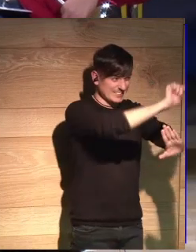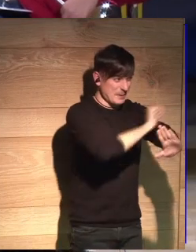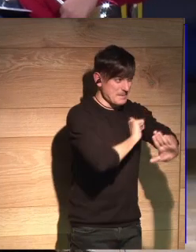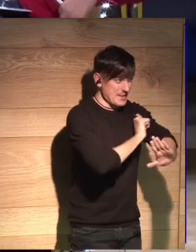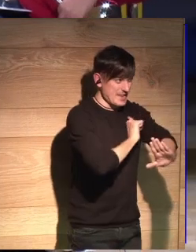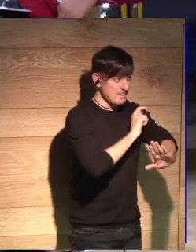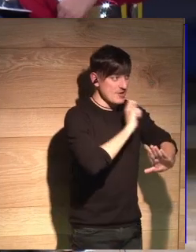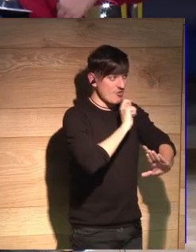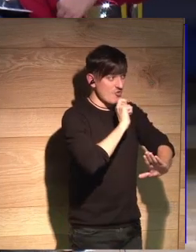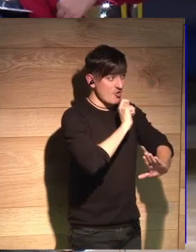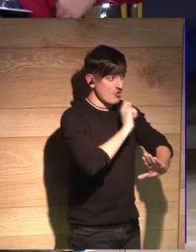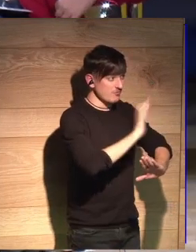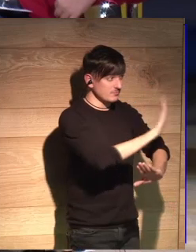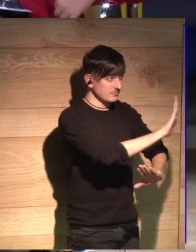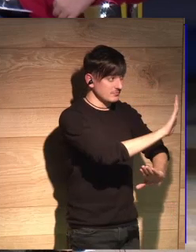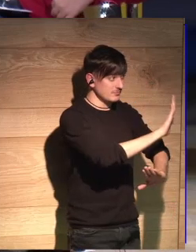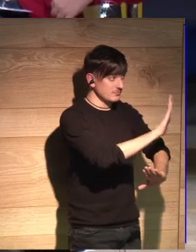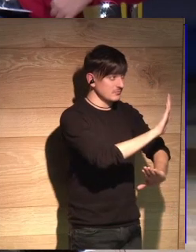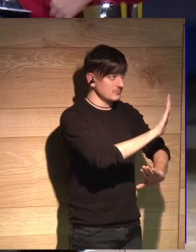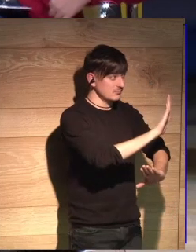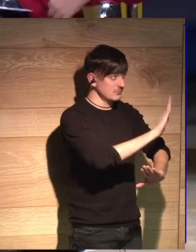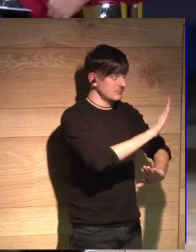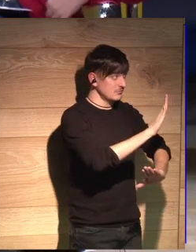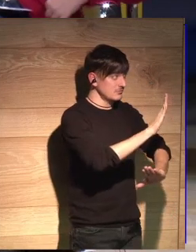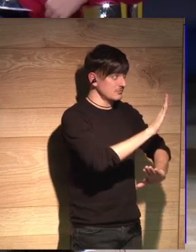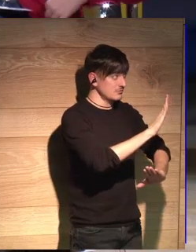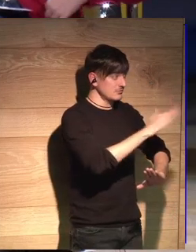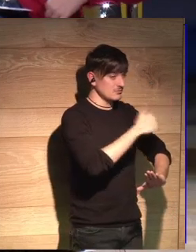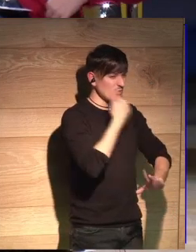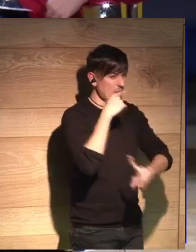just 1 second, because we need the mic.